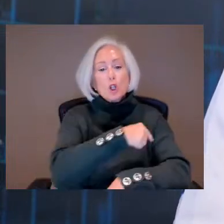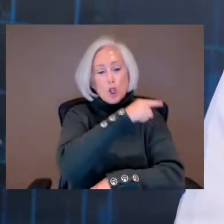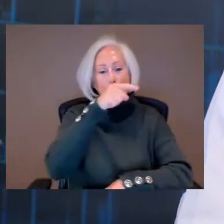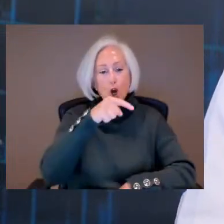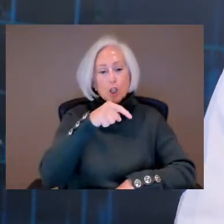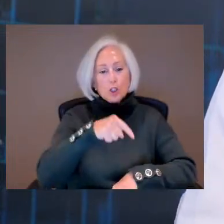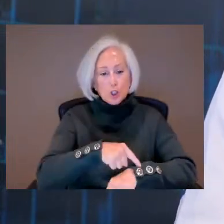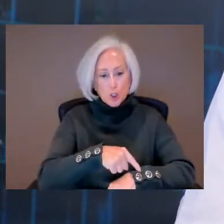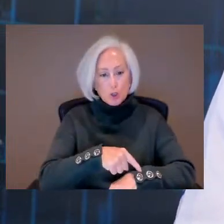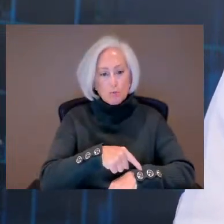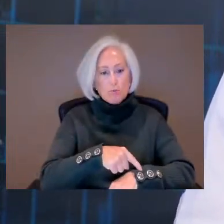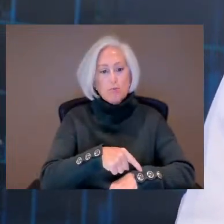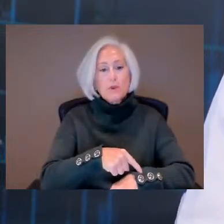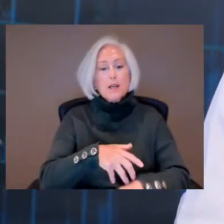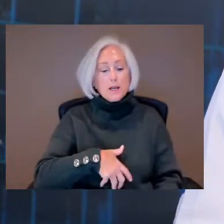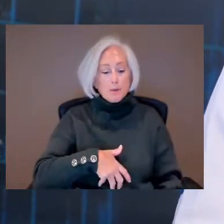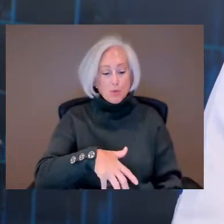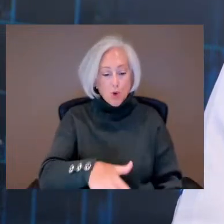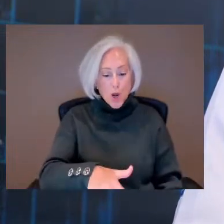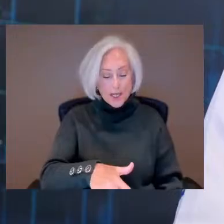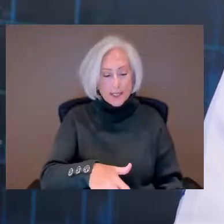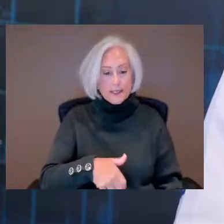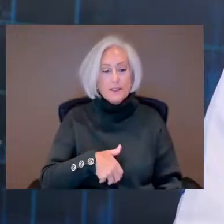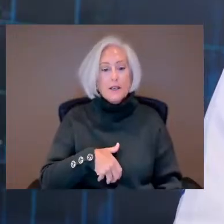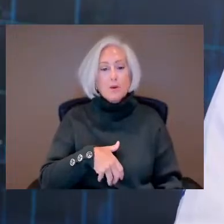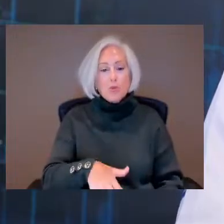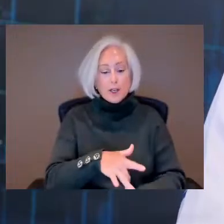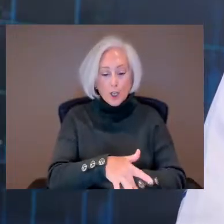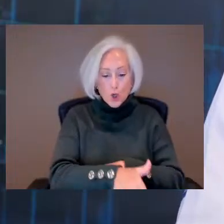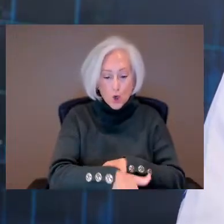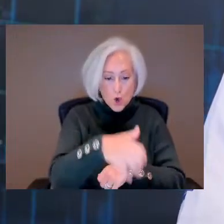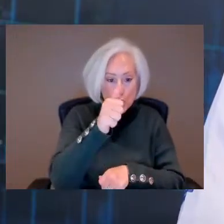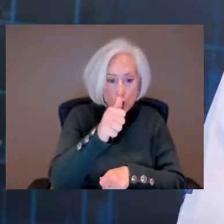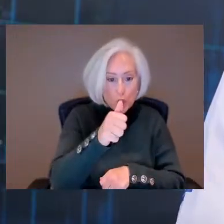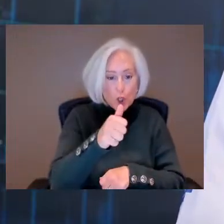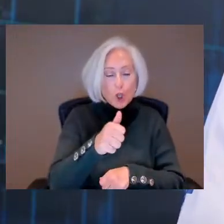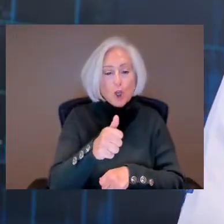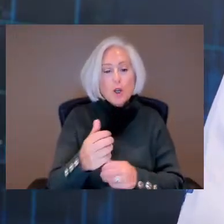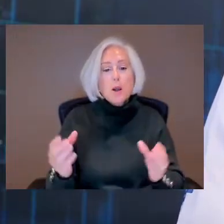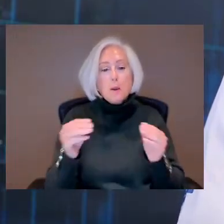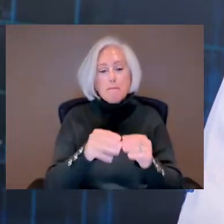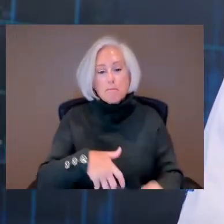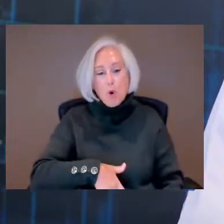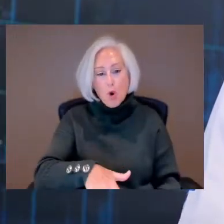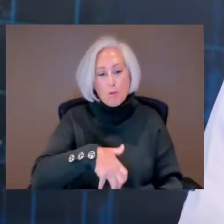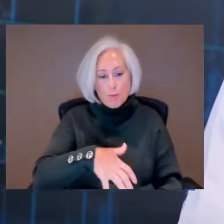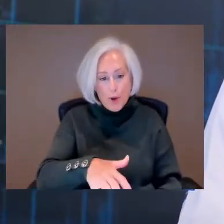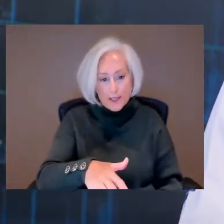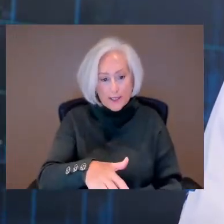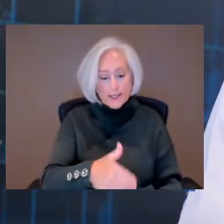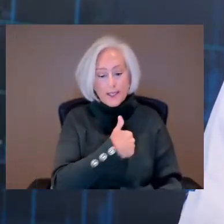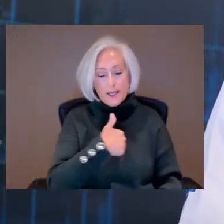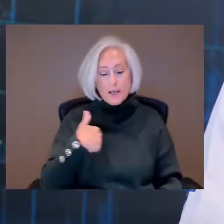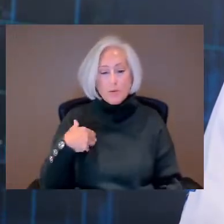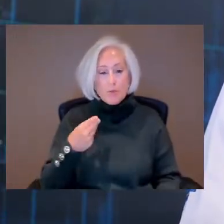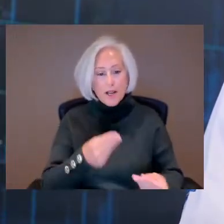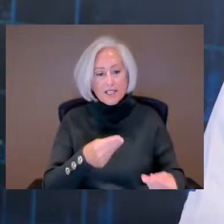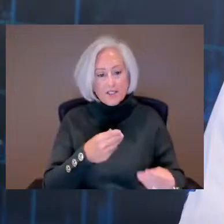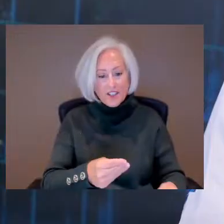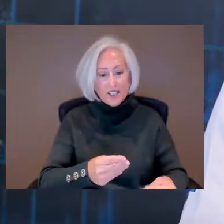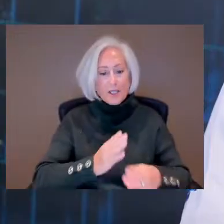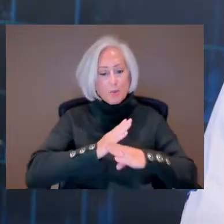pregnant earlier, having more pregnancies, and breastfeeding are all protective factors for breast cancer. But there is